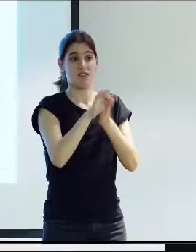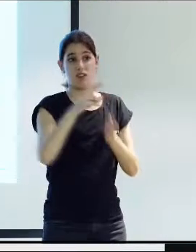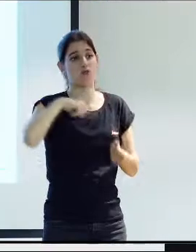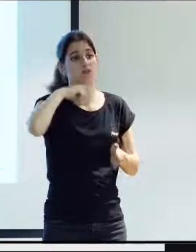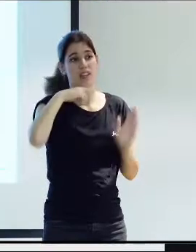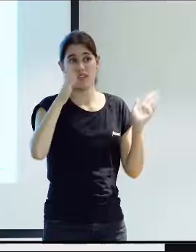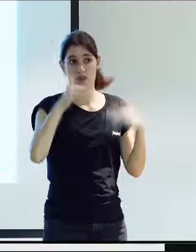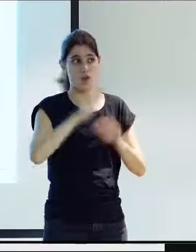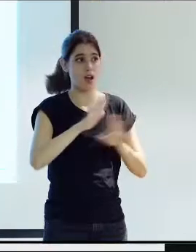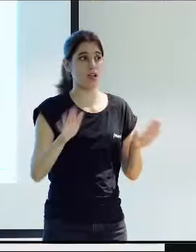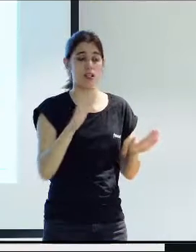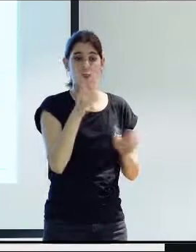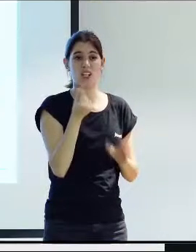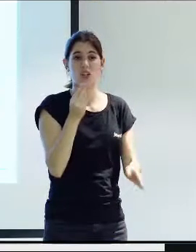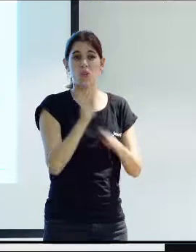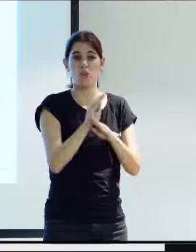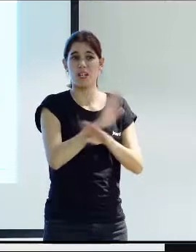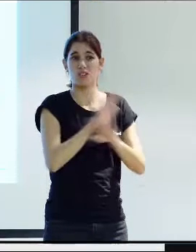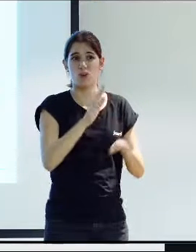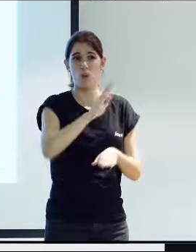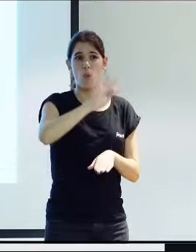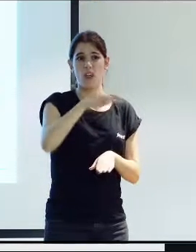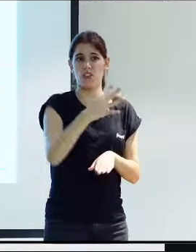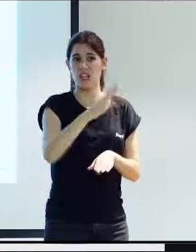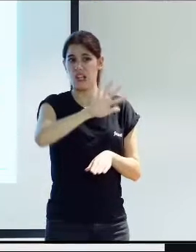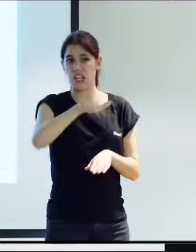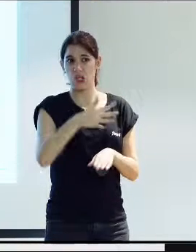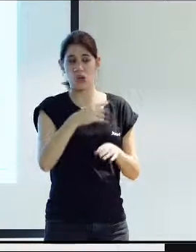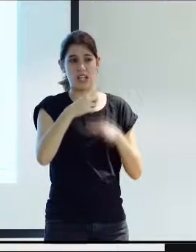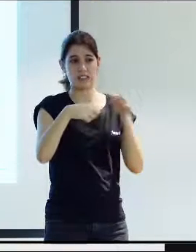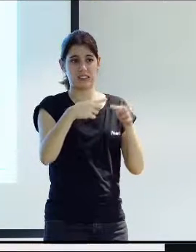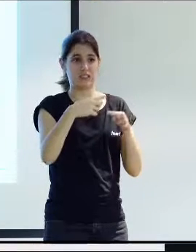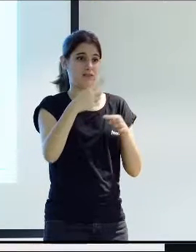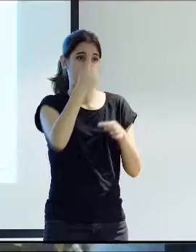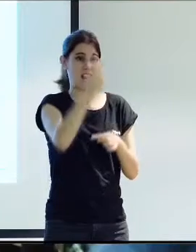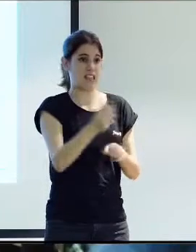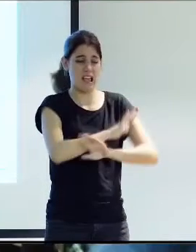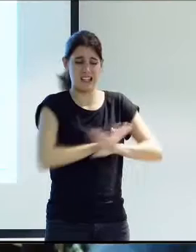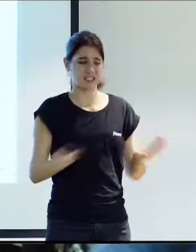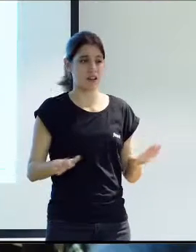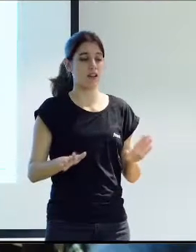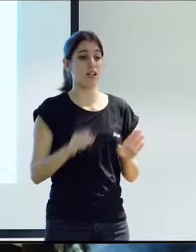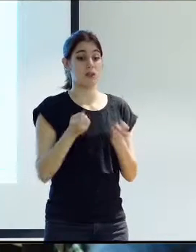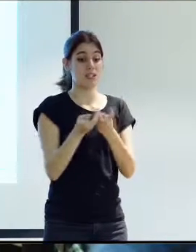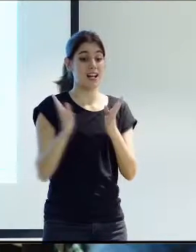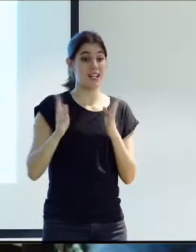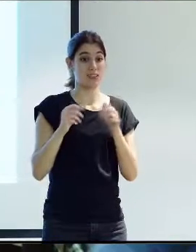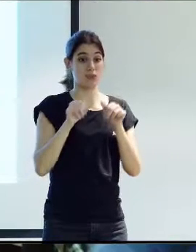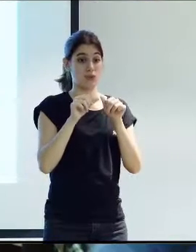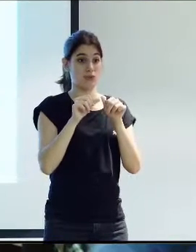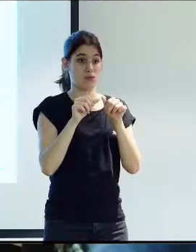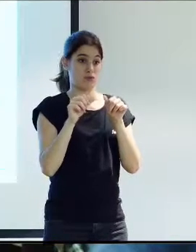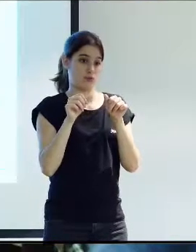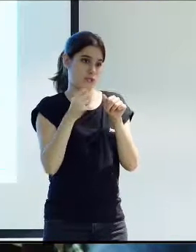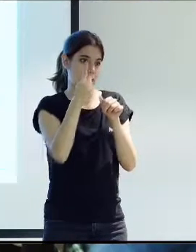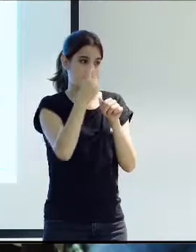This amount of money is not enough because it covers about 4 or 5 hours per day, and the rest of the